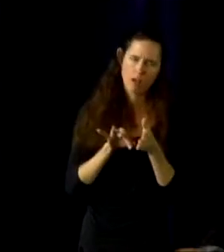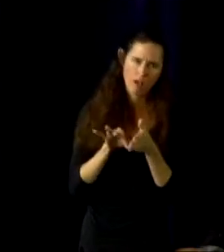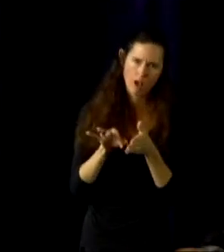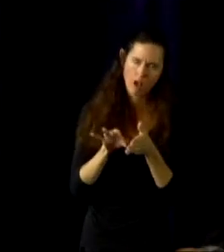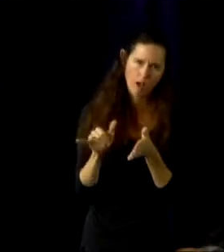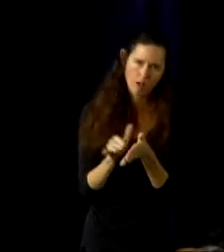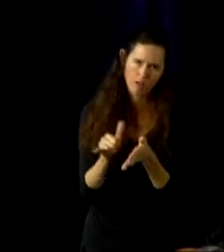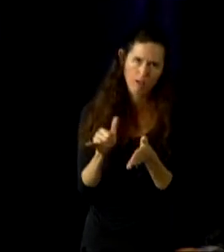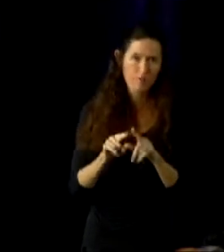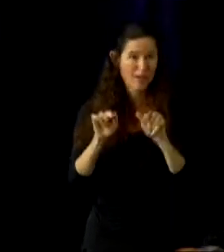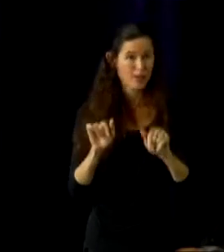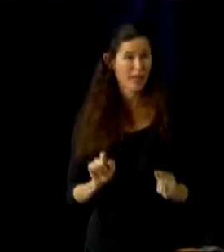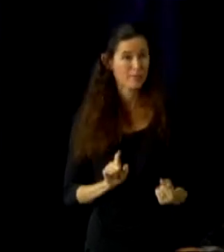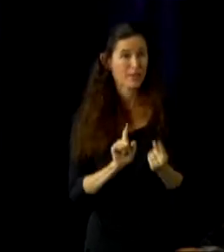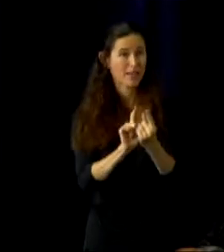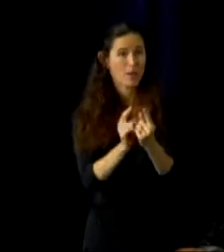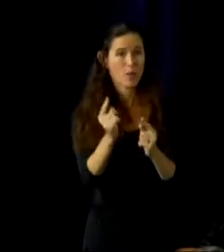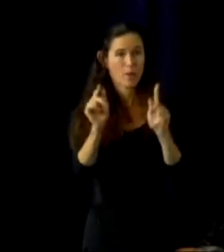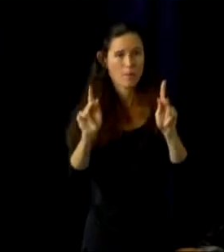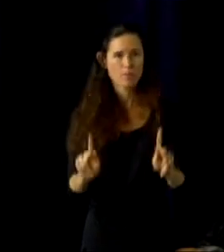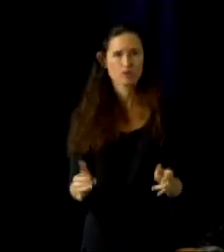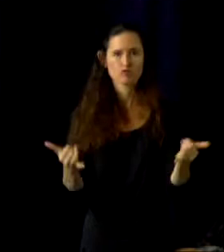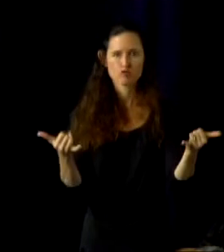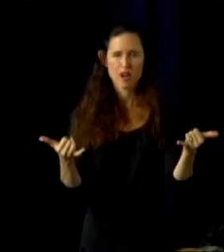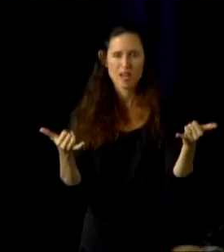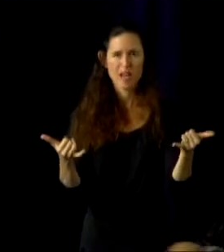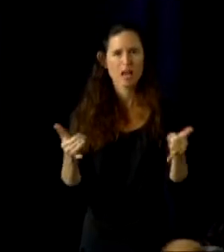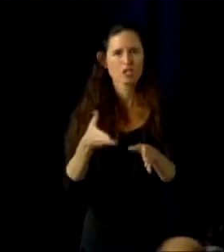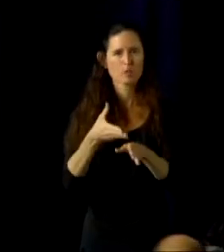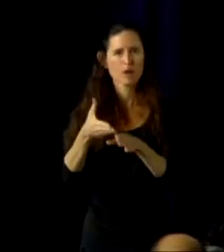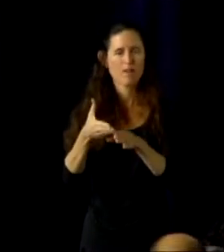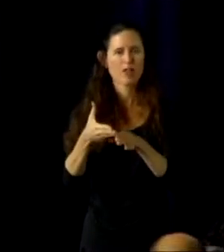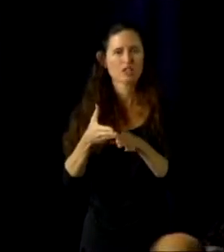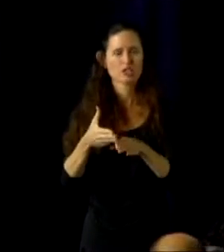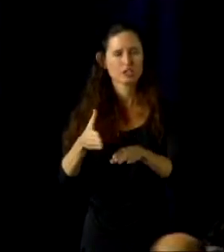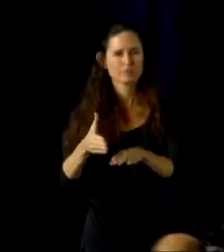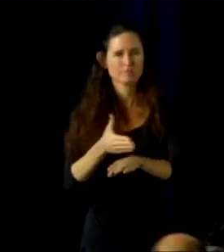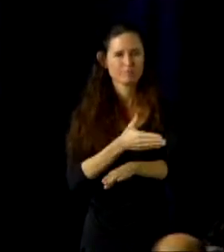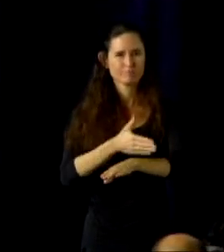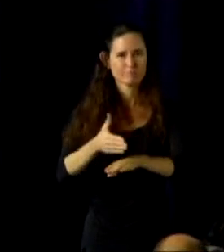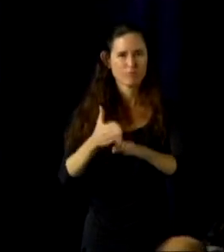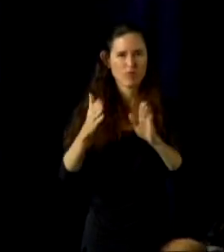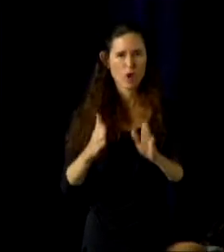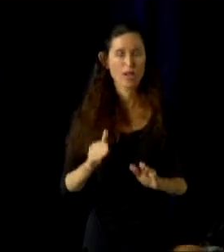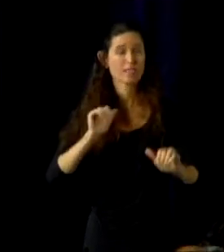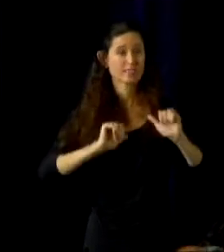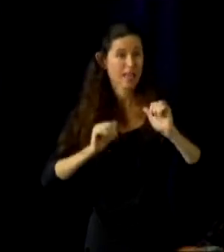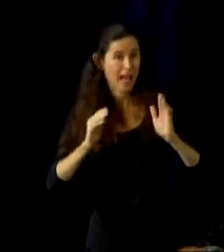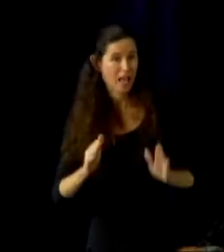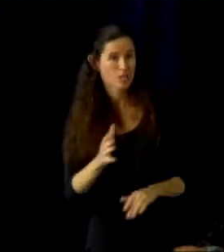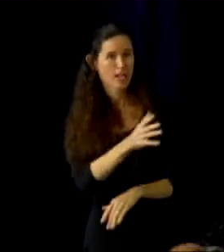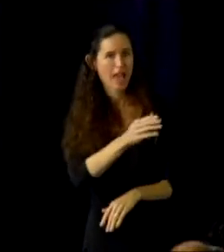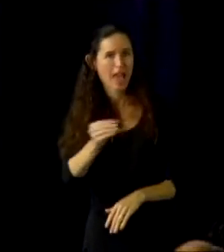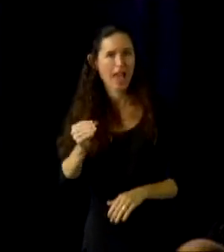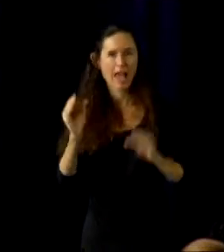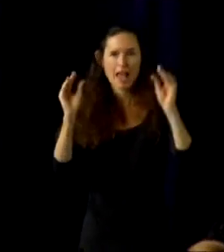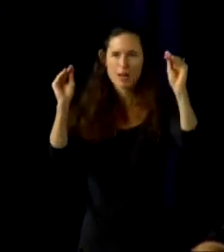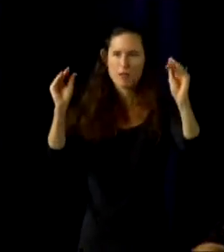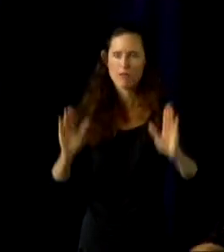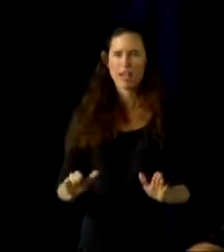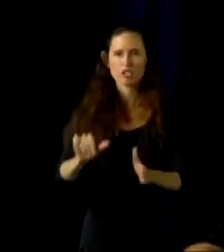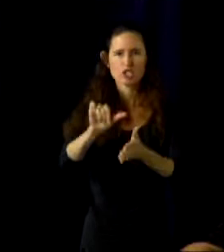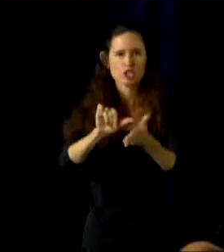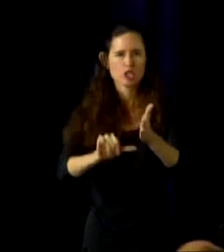get to meet one of them right now. She is a professional vocalist, a recording artist and actress, and professor of